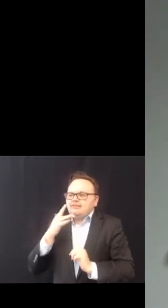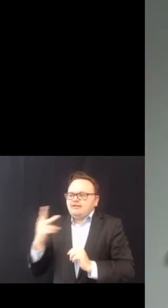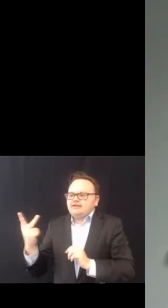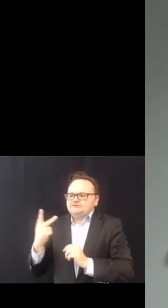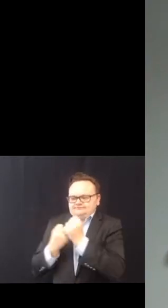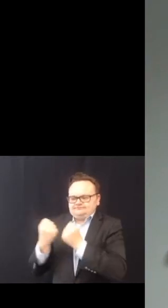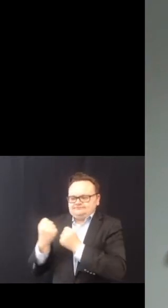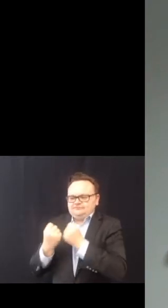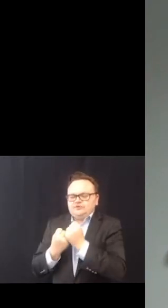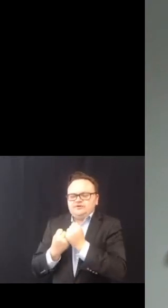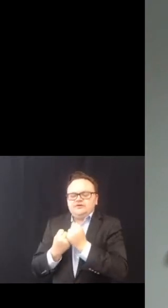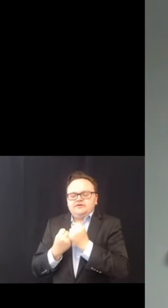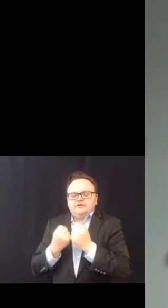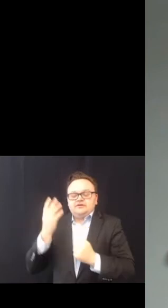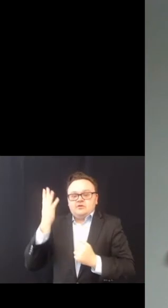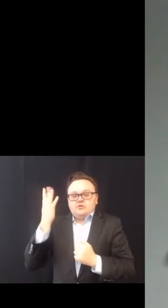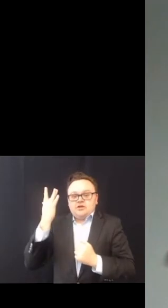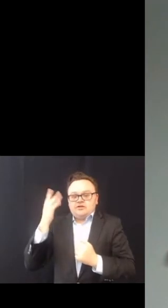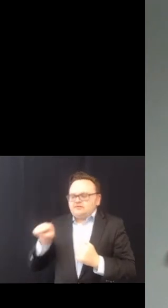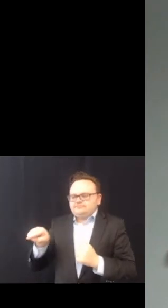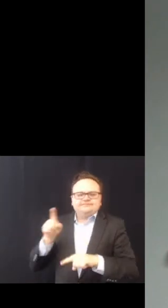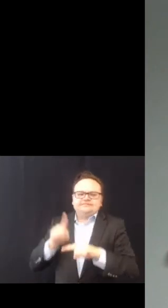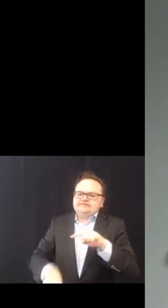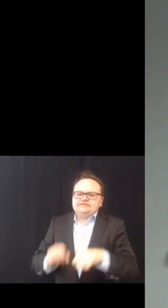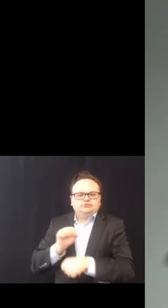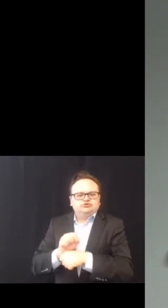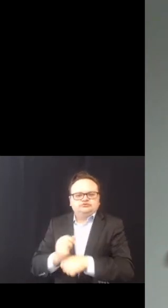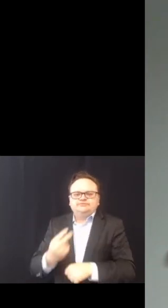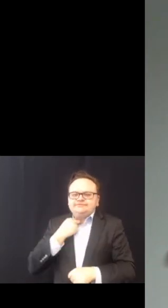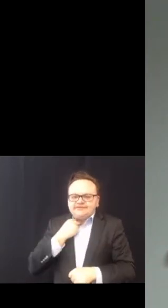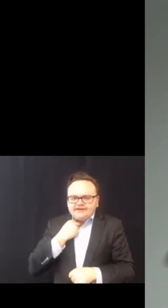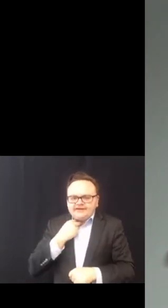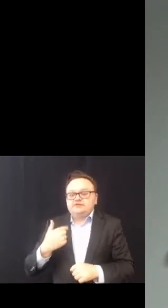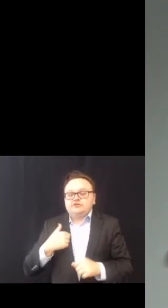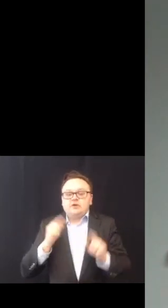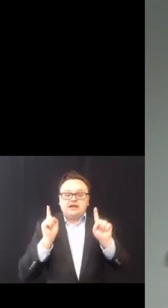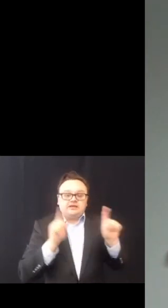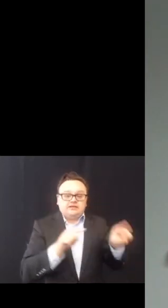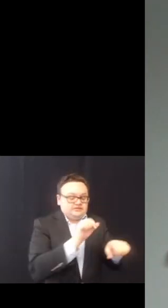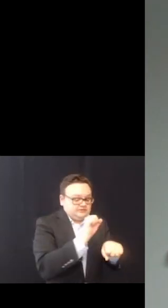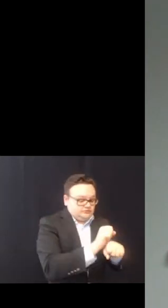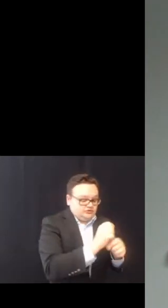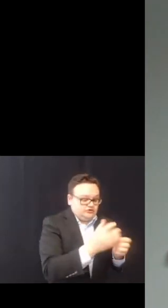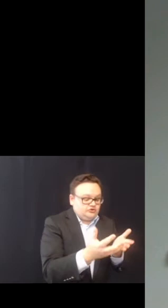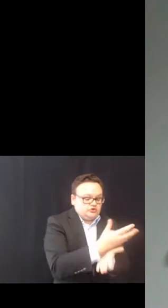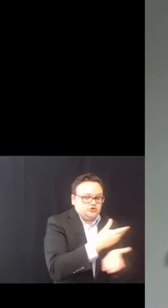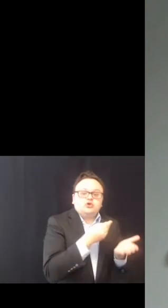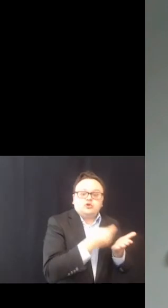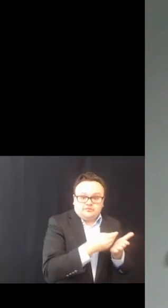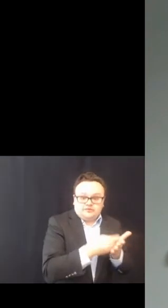right now. So we are going me and going to work is helpful with the